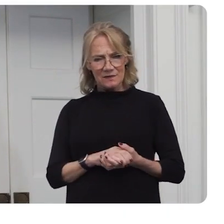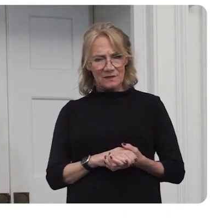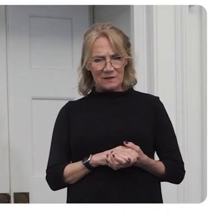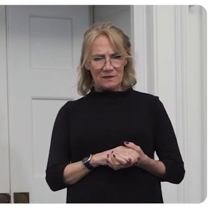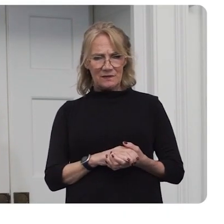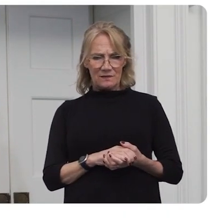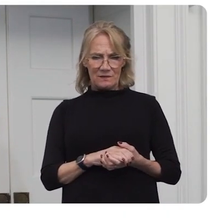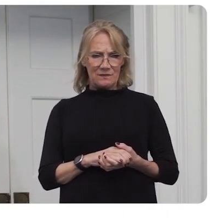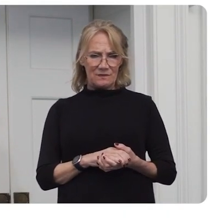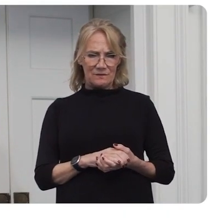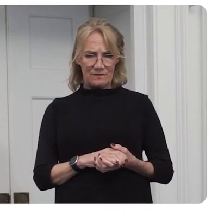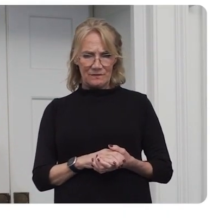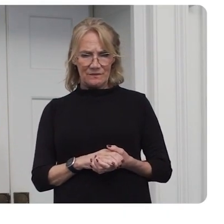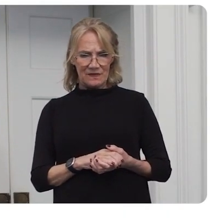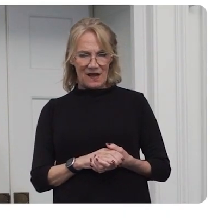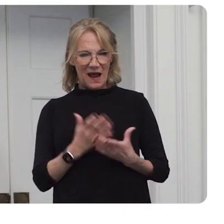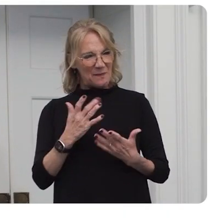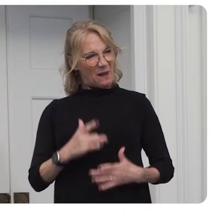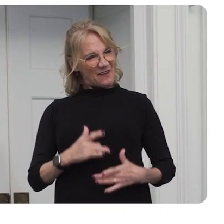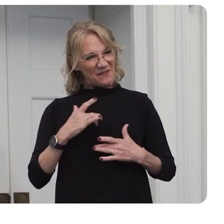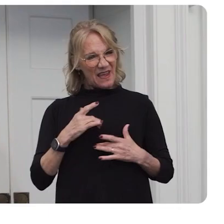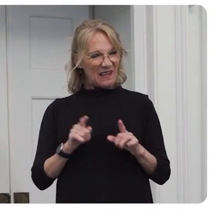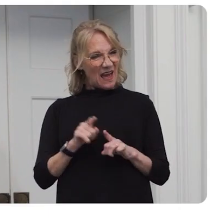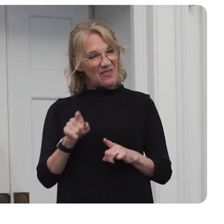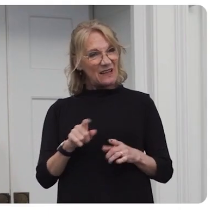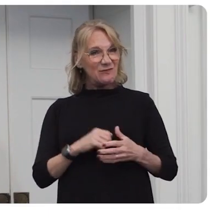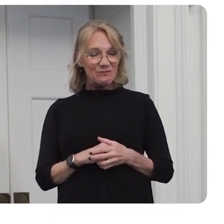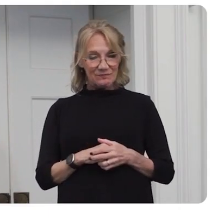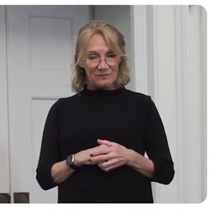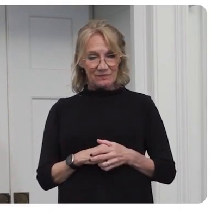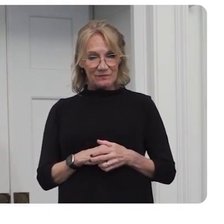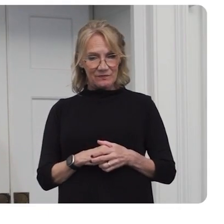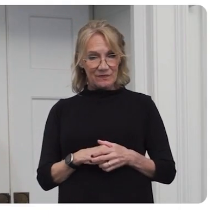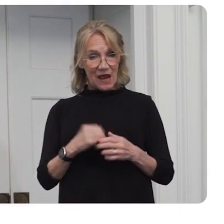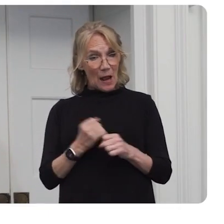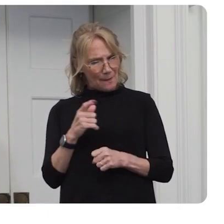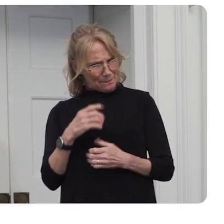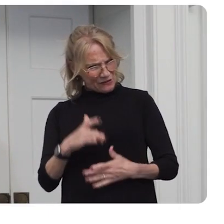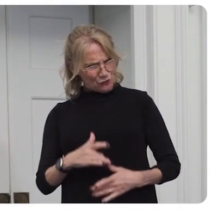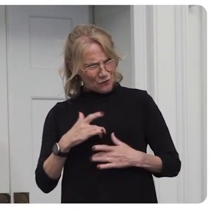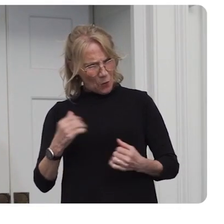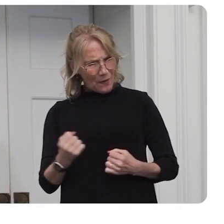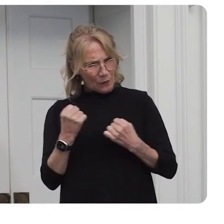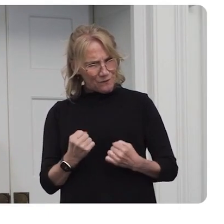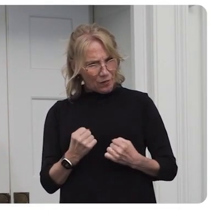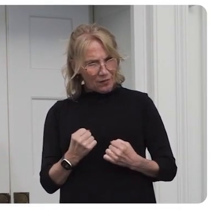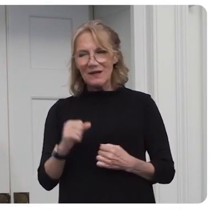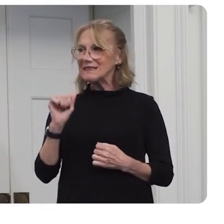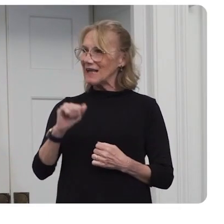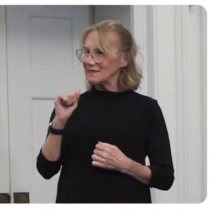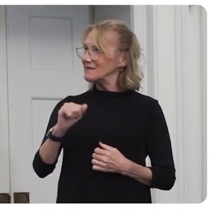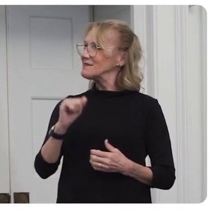Because it makes me feel like I don't know. You said to me it makes you feel